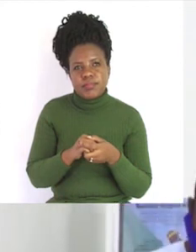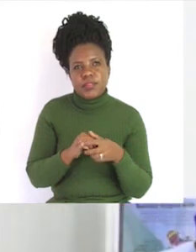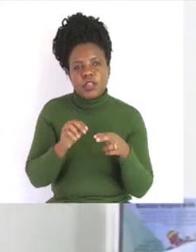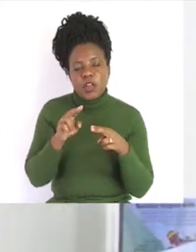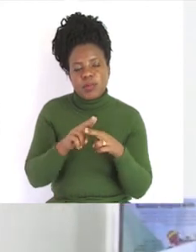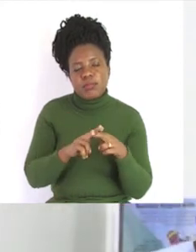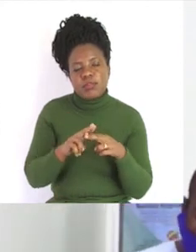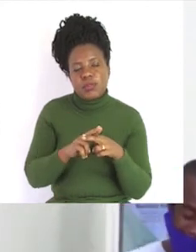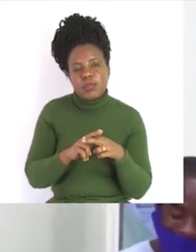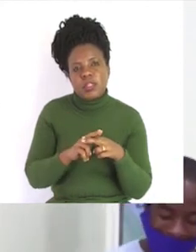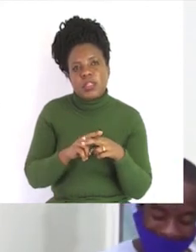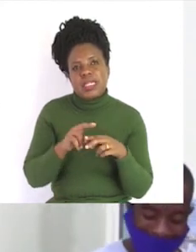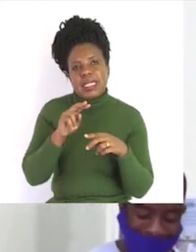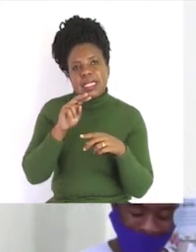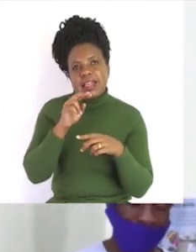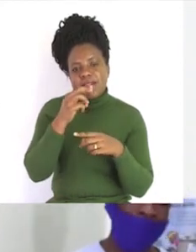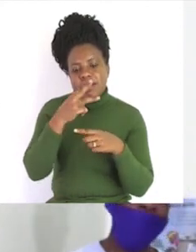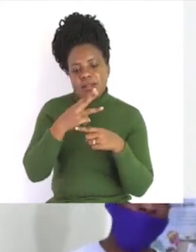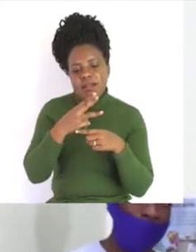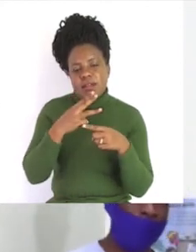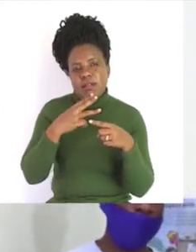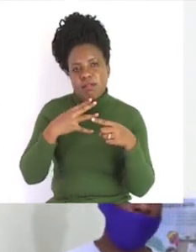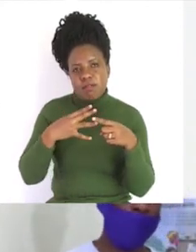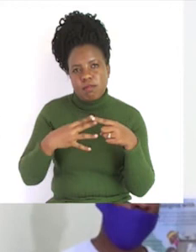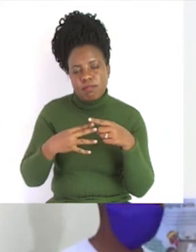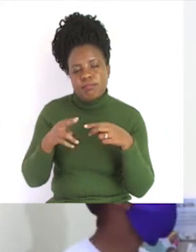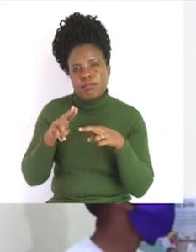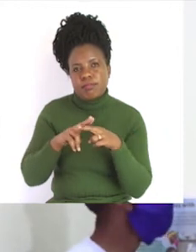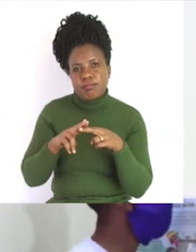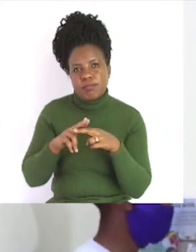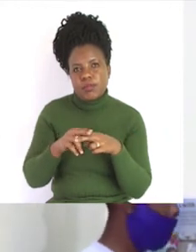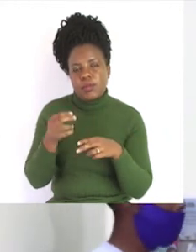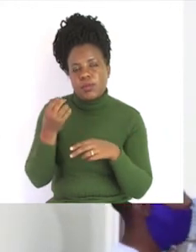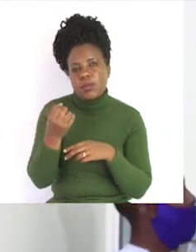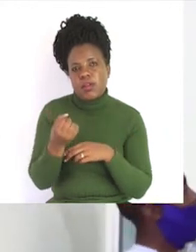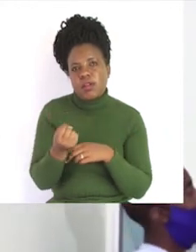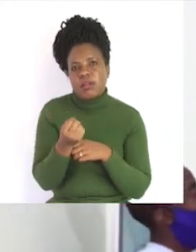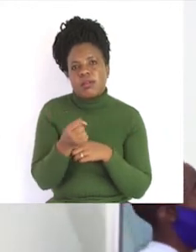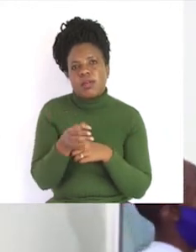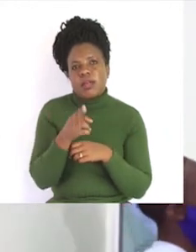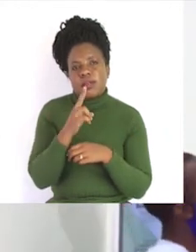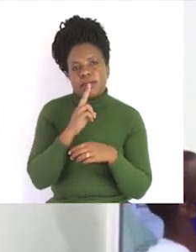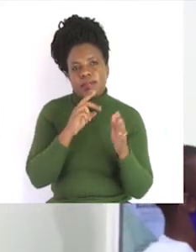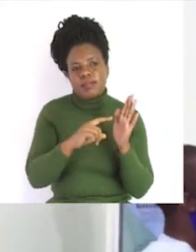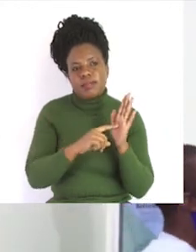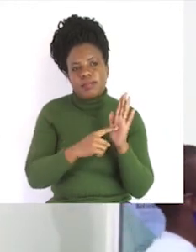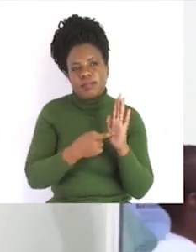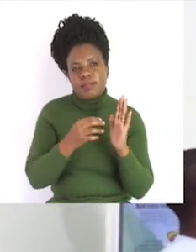discover how we write our answer as a decimal fraction. Okay, let's get to